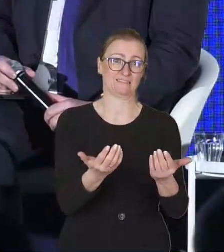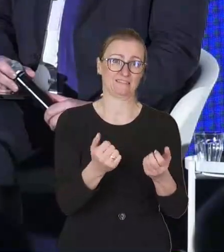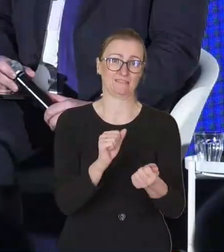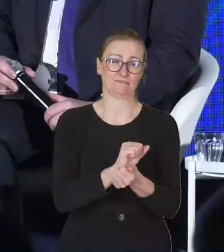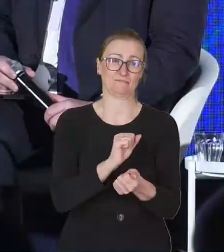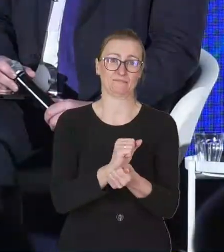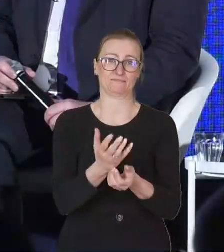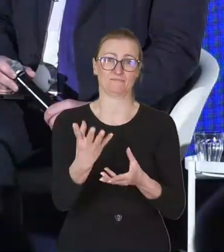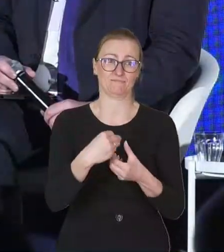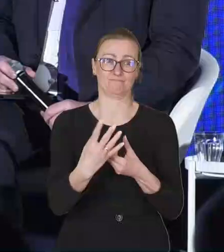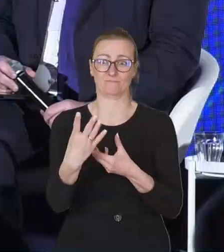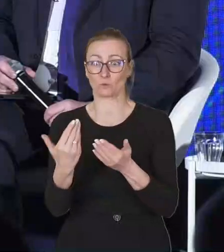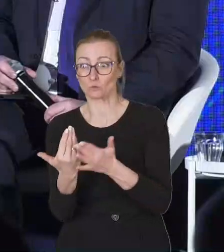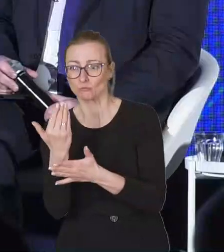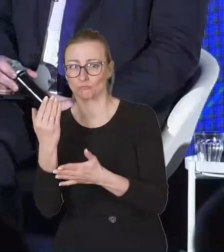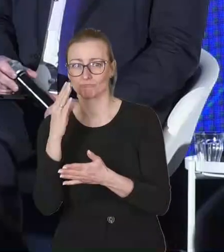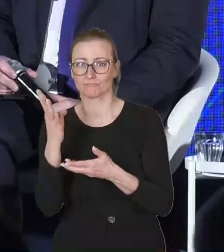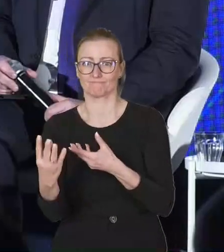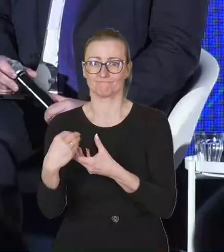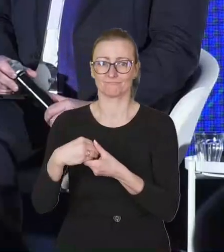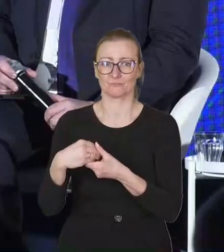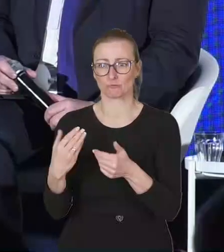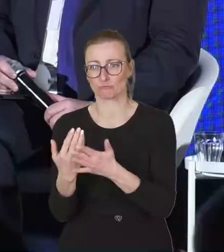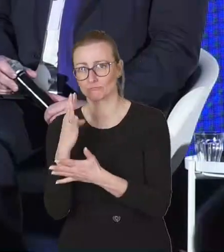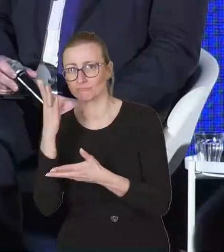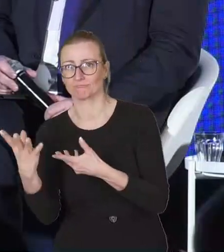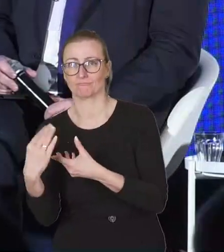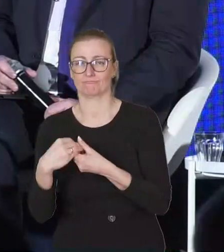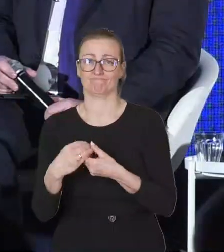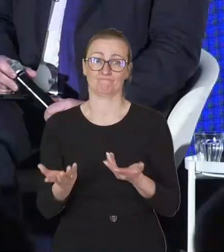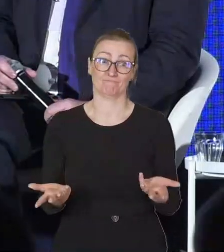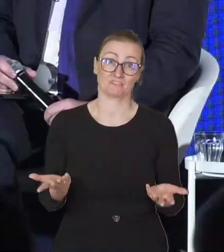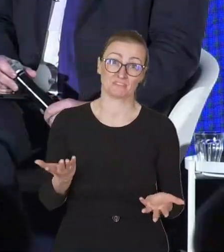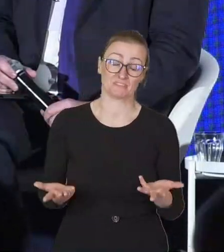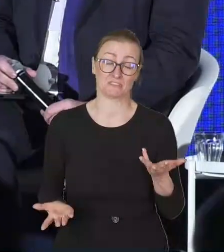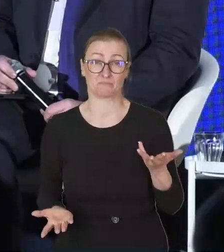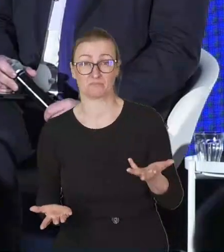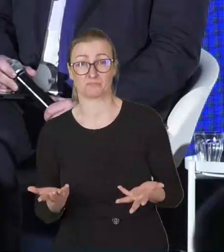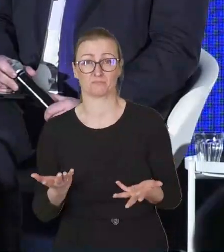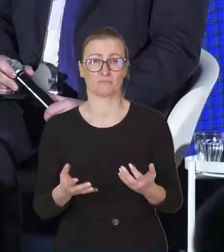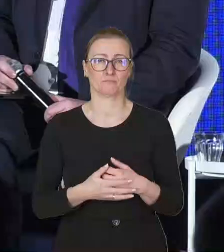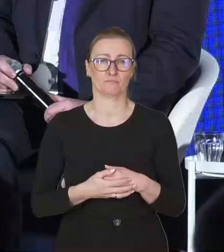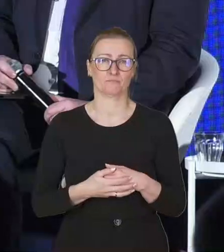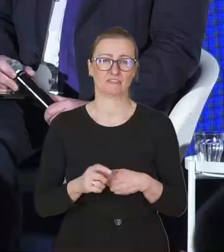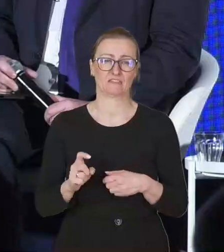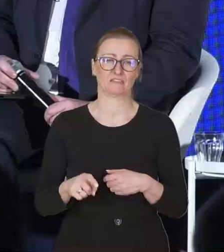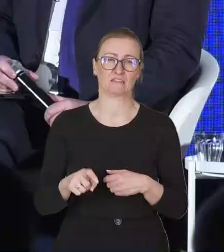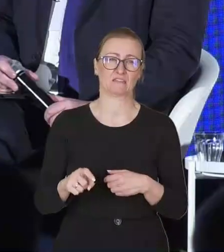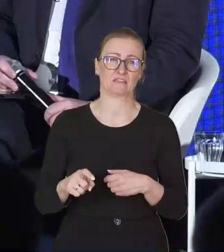cases, you may need a top-down, for instance, if you have global challenges that we really need to address.